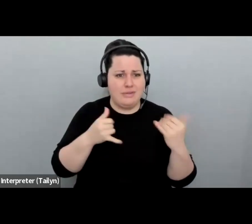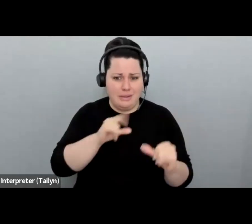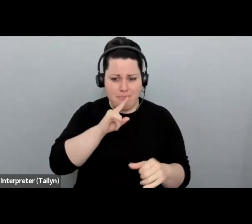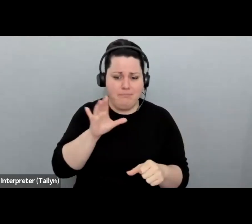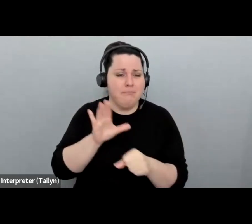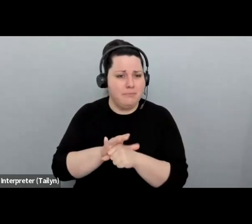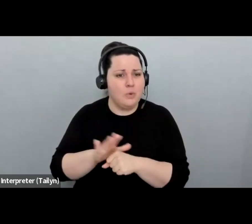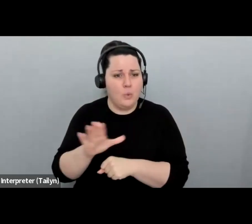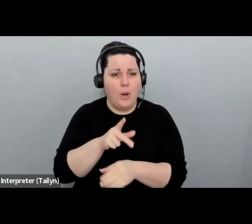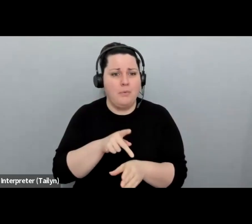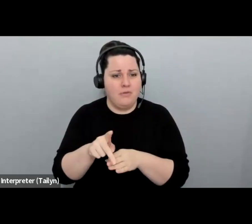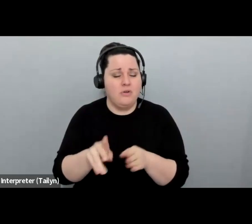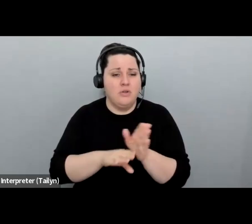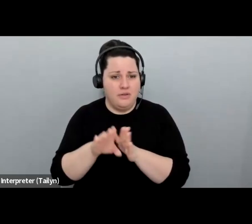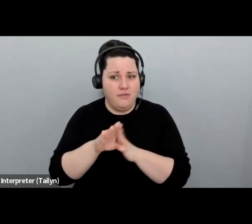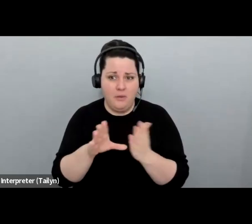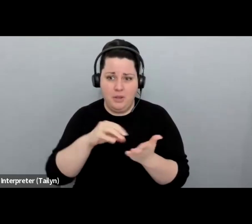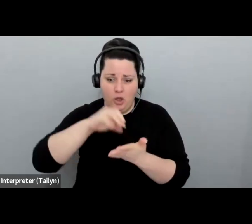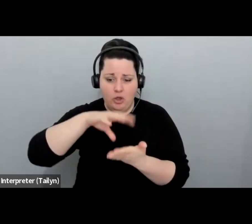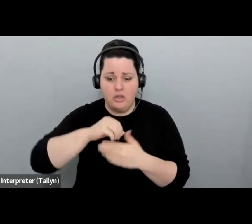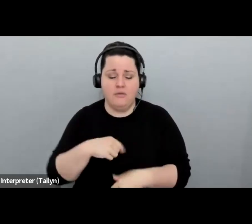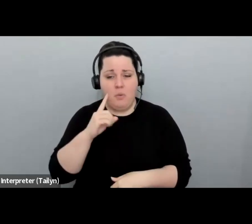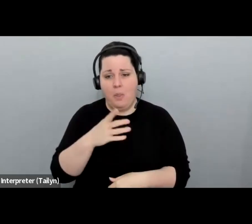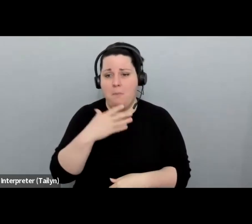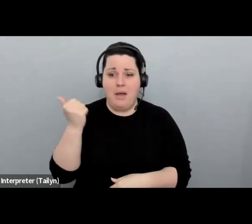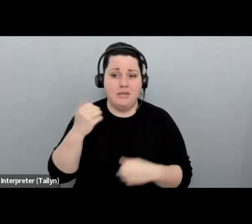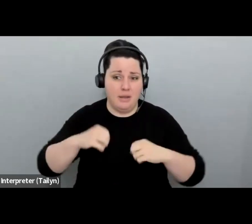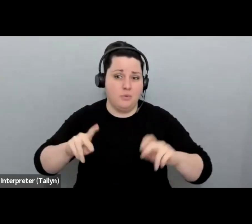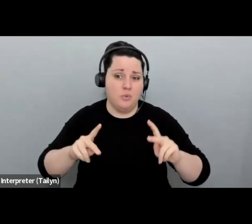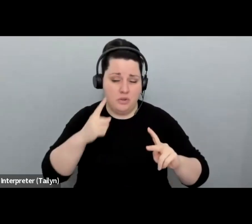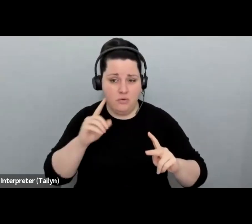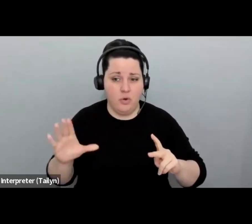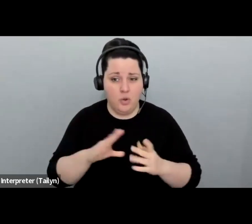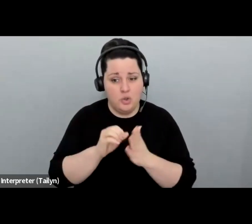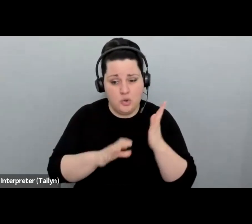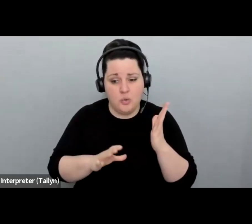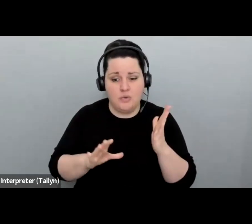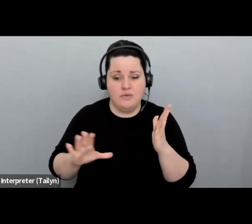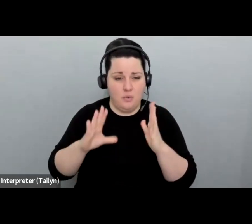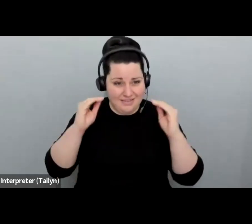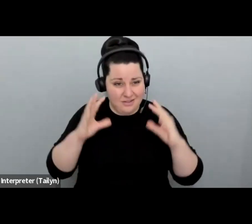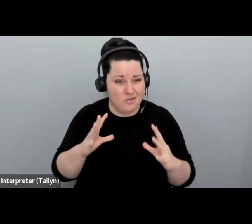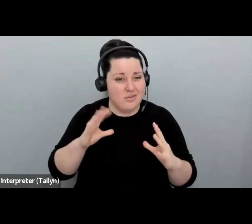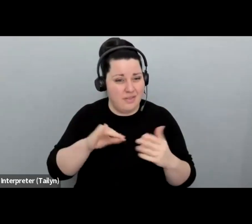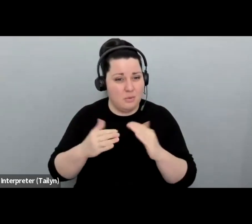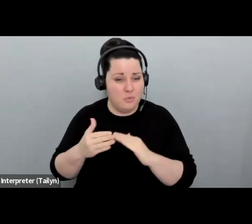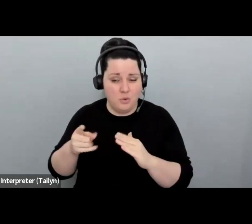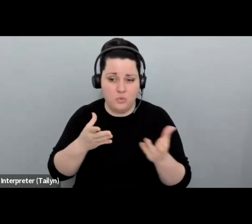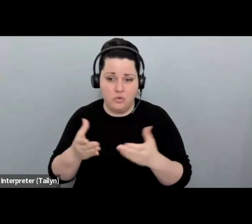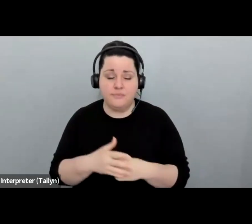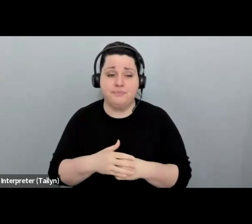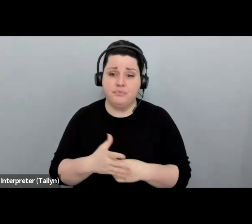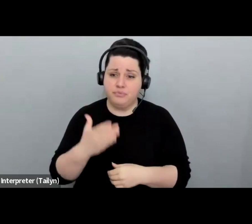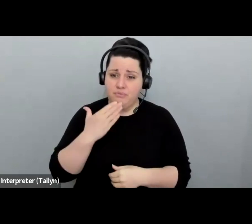commit to your own professional development and learning for the best opportunities for your students and the teachers and the communities that you serve. So